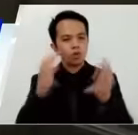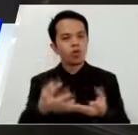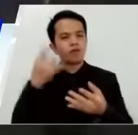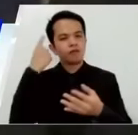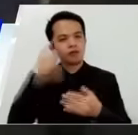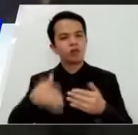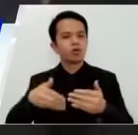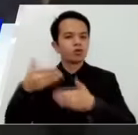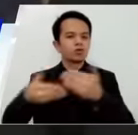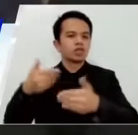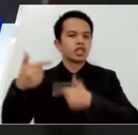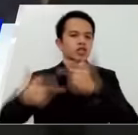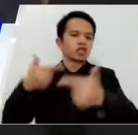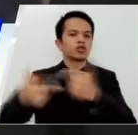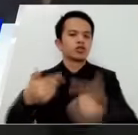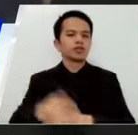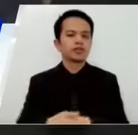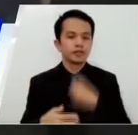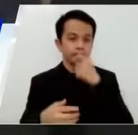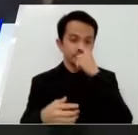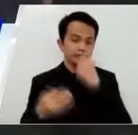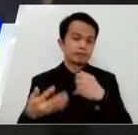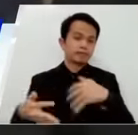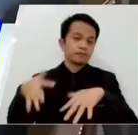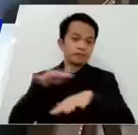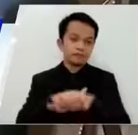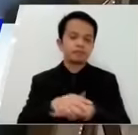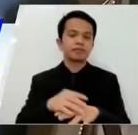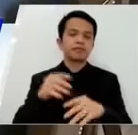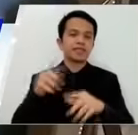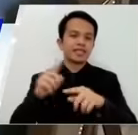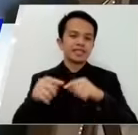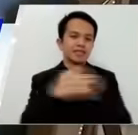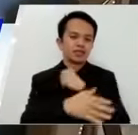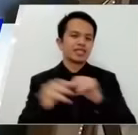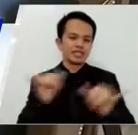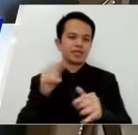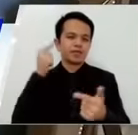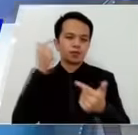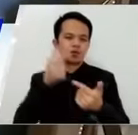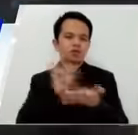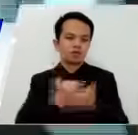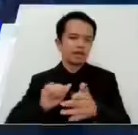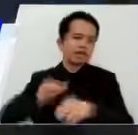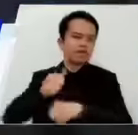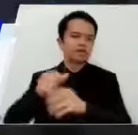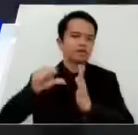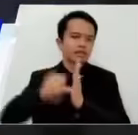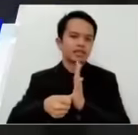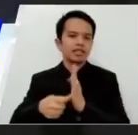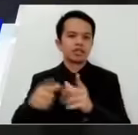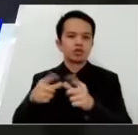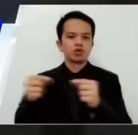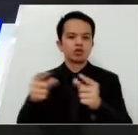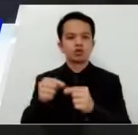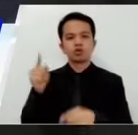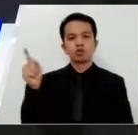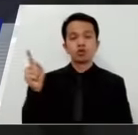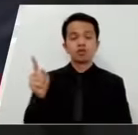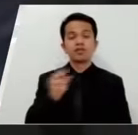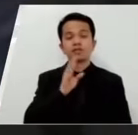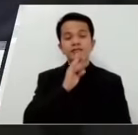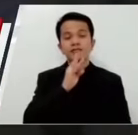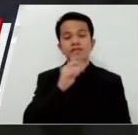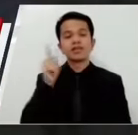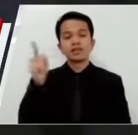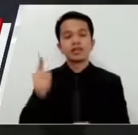generation. Pagsasama-sama ng mga bansang pareho ang layo naman ang idiniin ng Japanese leader. To secure peace and prosperity in